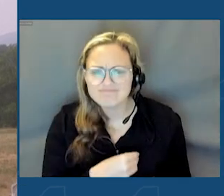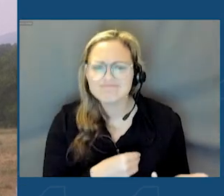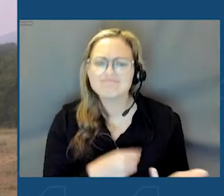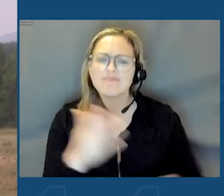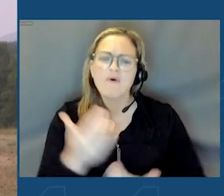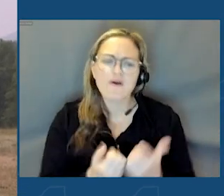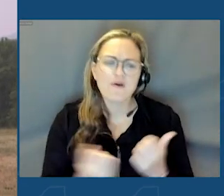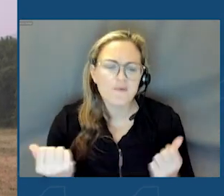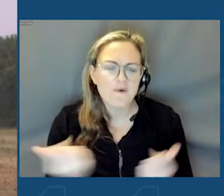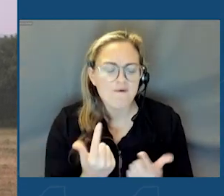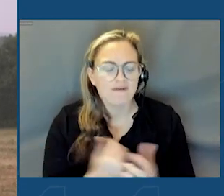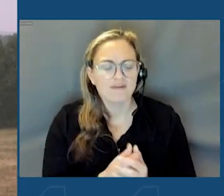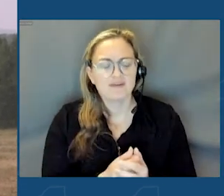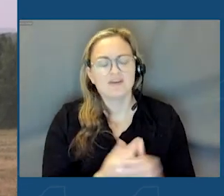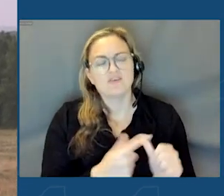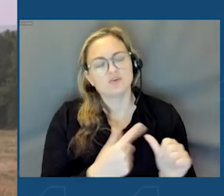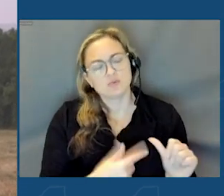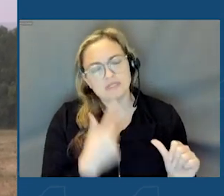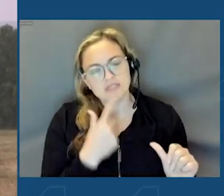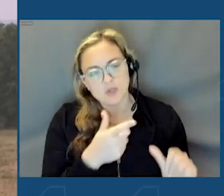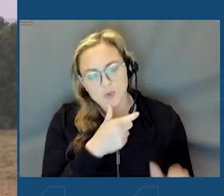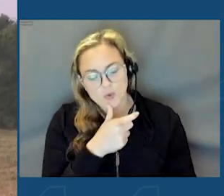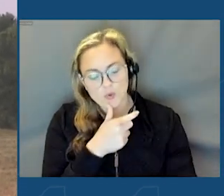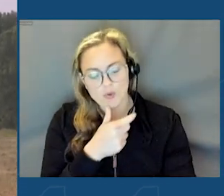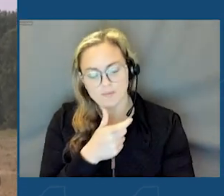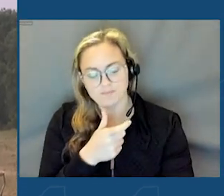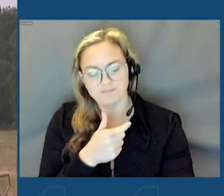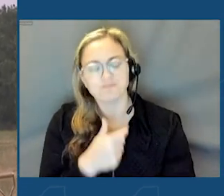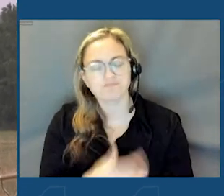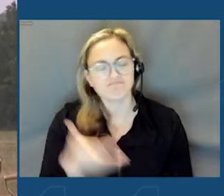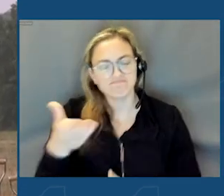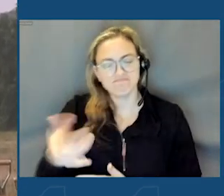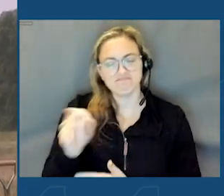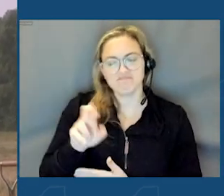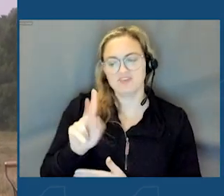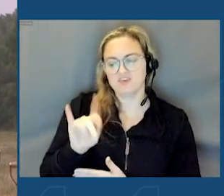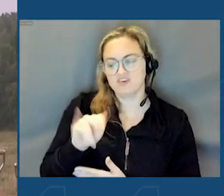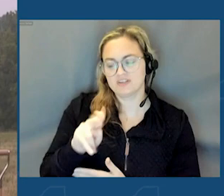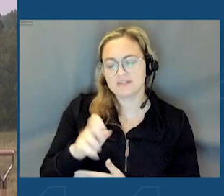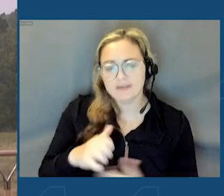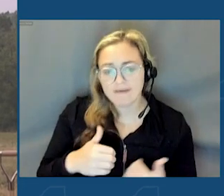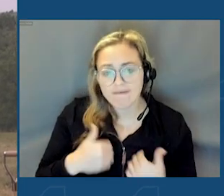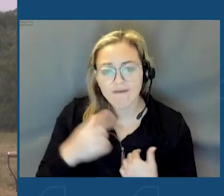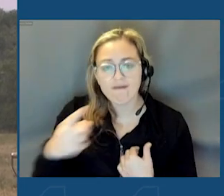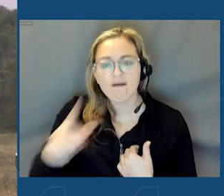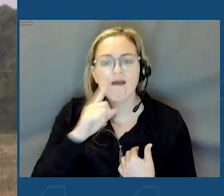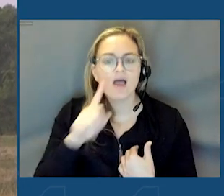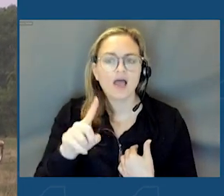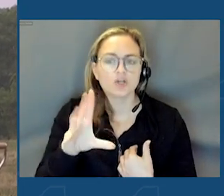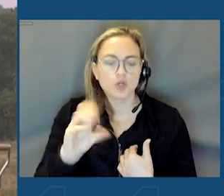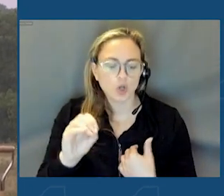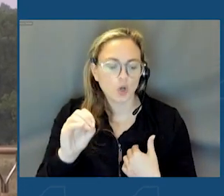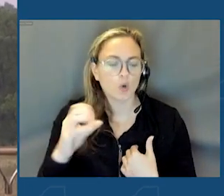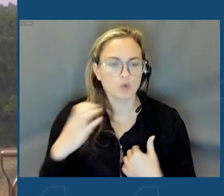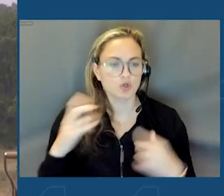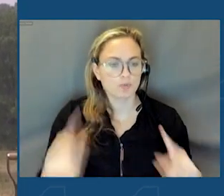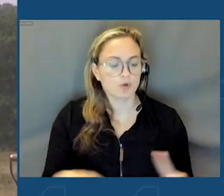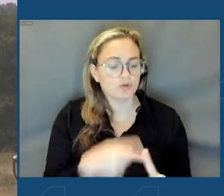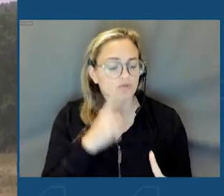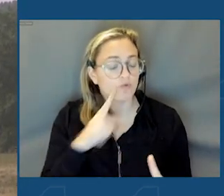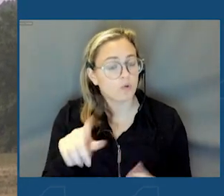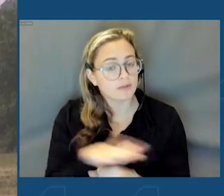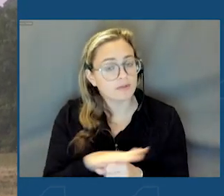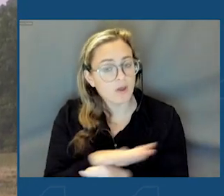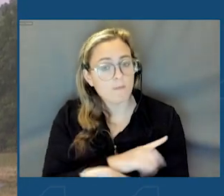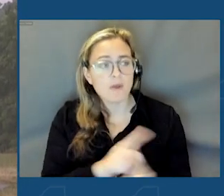want to thank, first of all, Dr. Christine Young for her work, as she described, as co-chair of the Regional Economic Development Council, but also in her spare time,